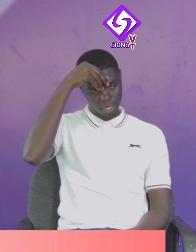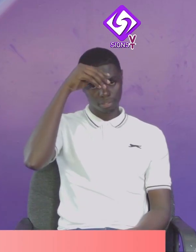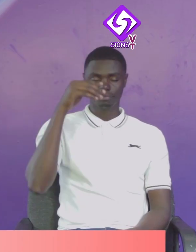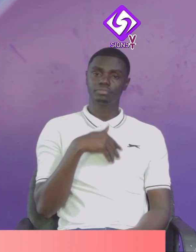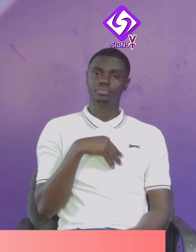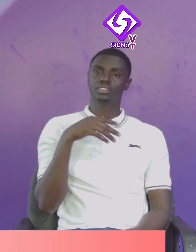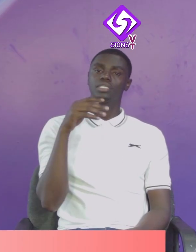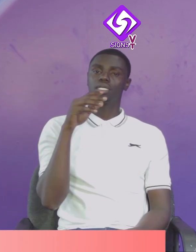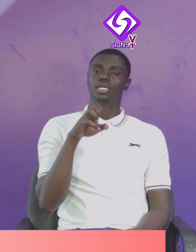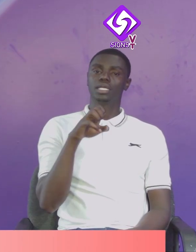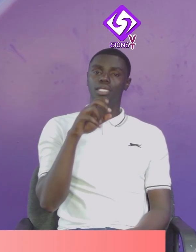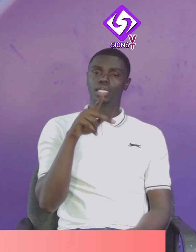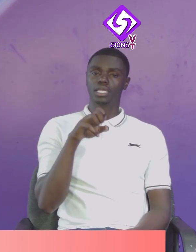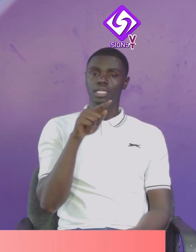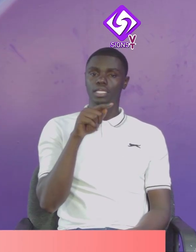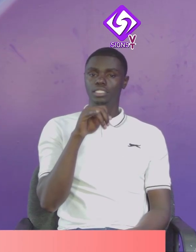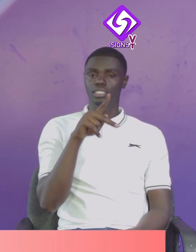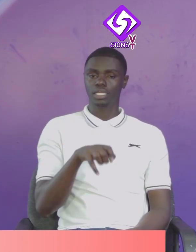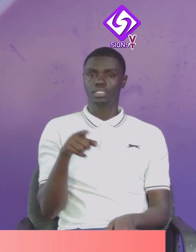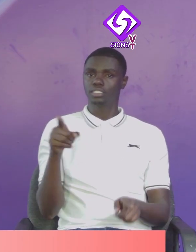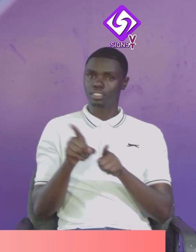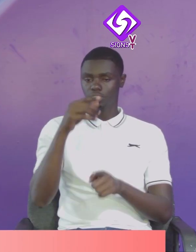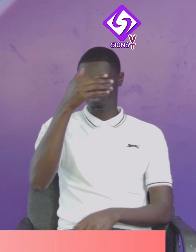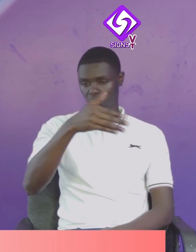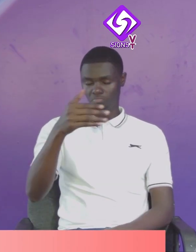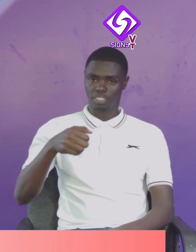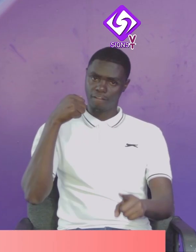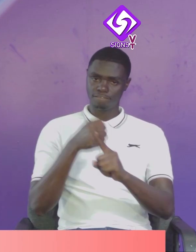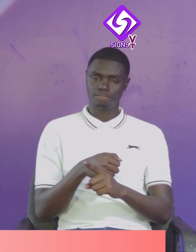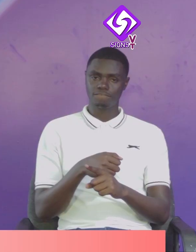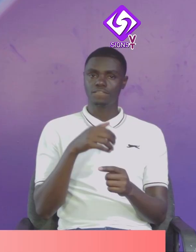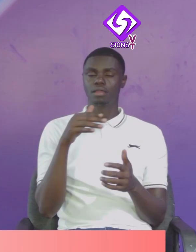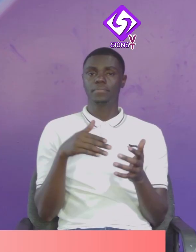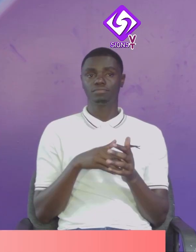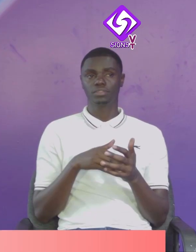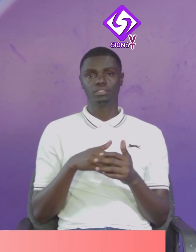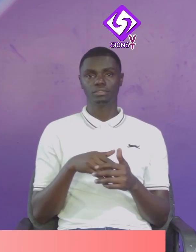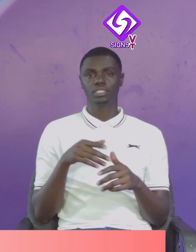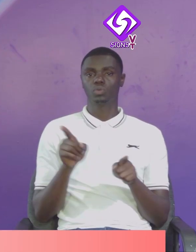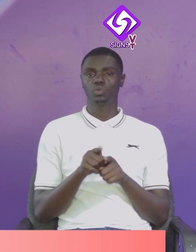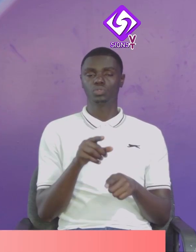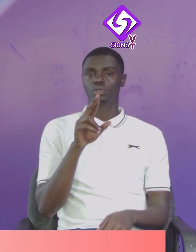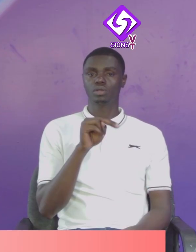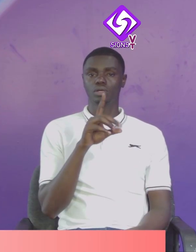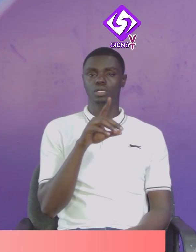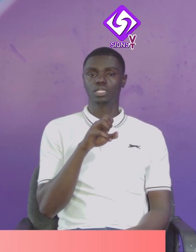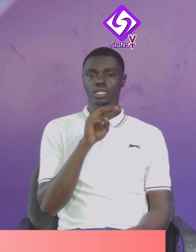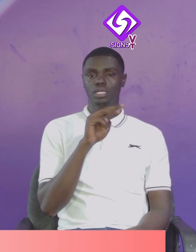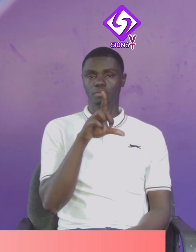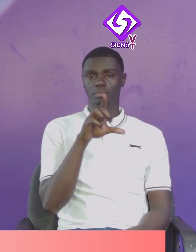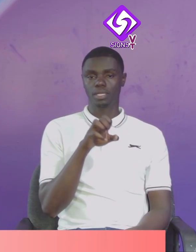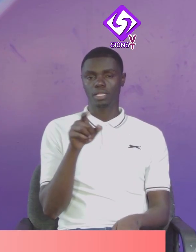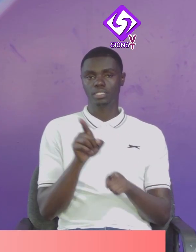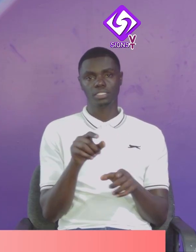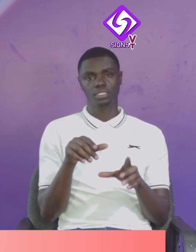Ekitike up front. Yeah. A lot of quality players as far as attacking threat is concerned. Midfield, And also Dembele is still out. Dembele is still out, right? You